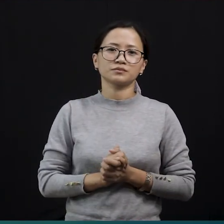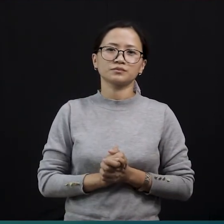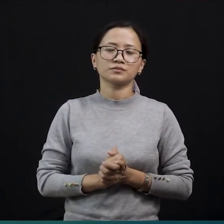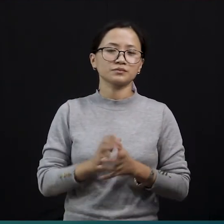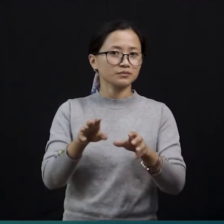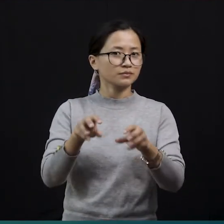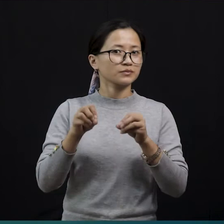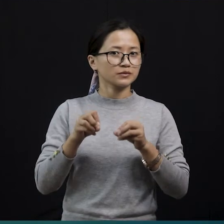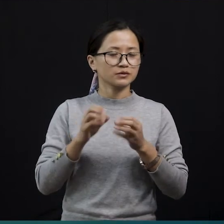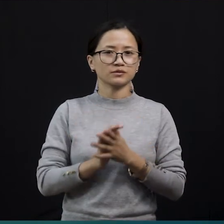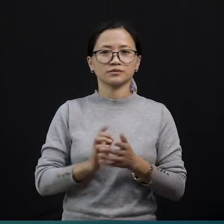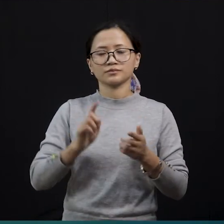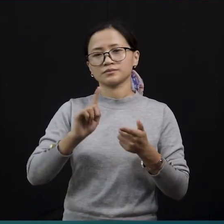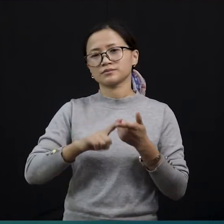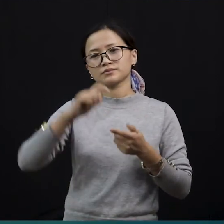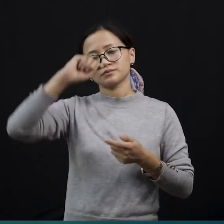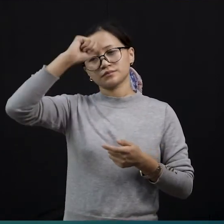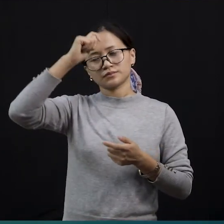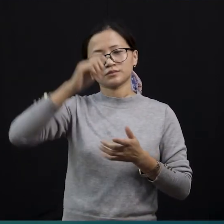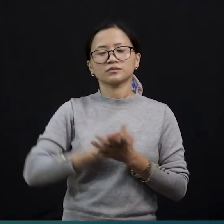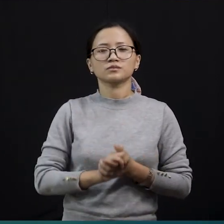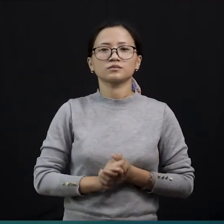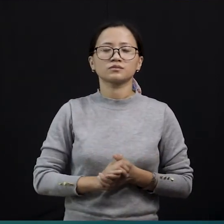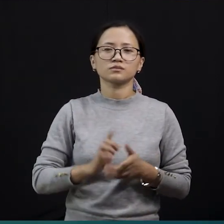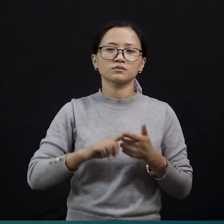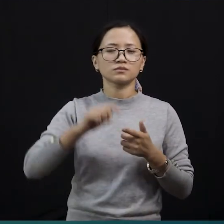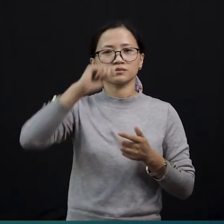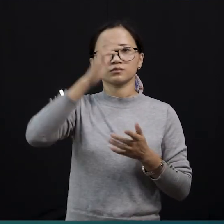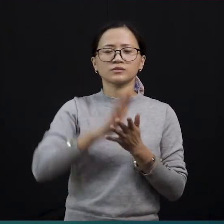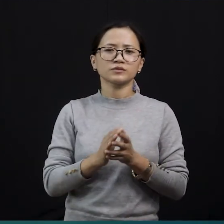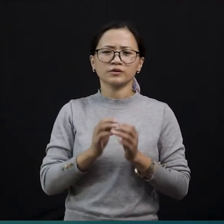everyone will get the education, because education is